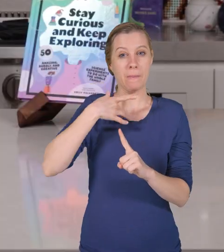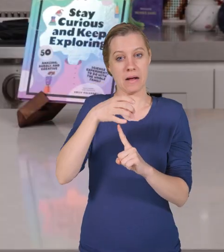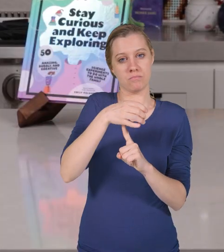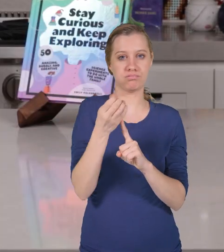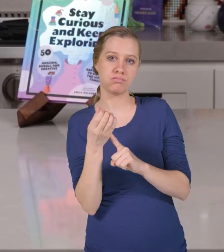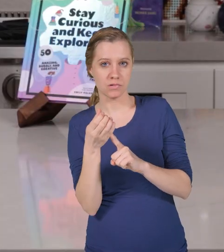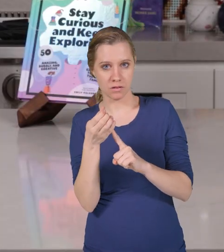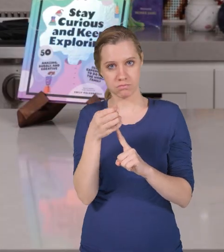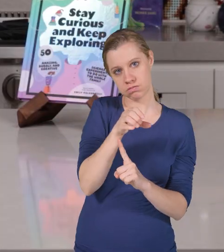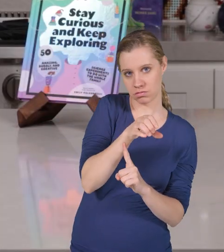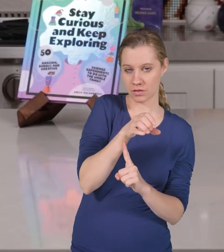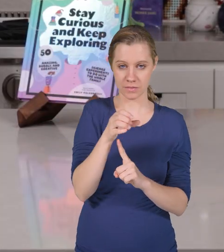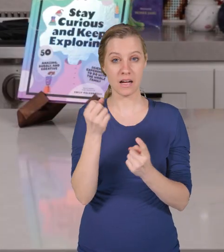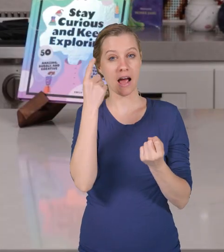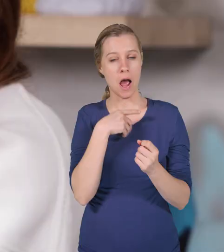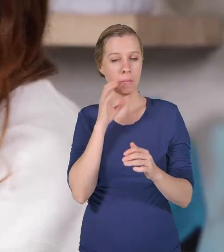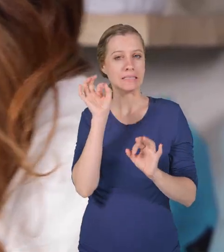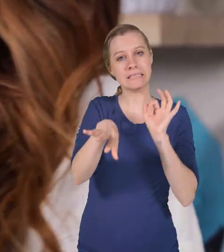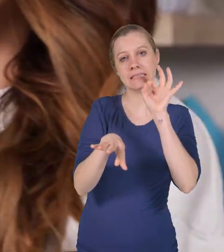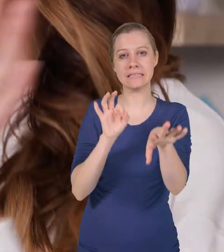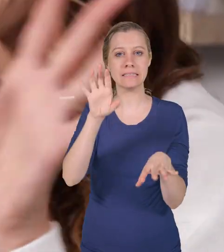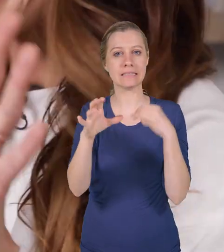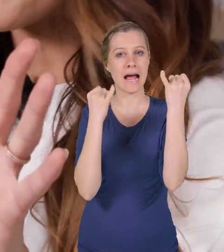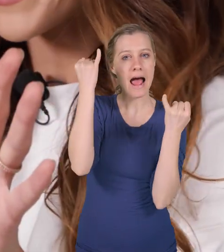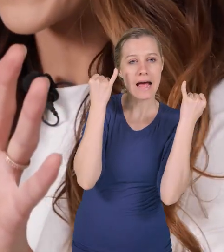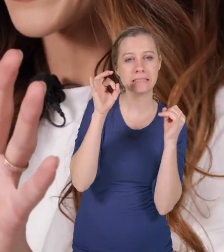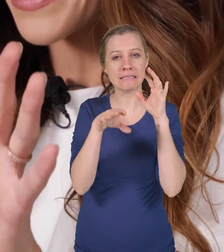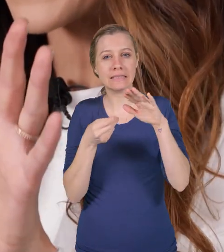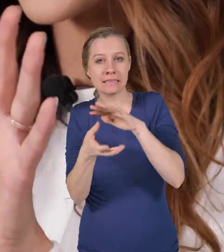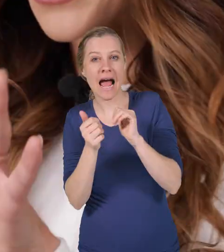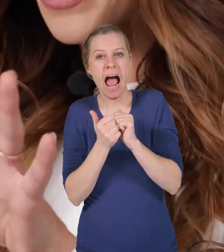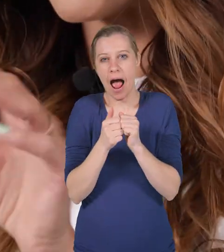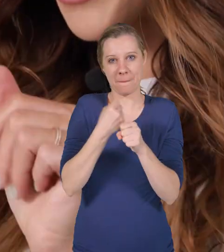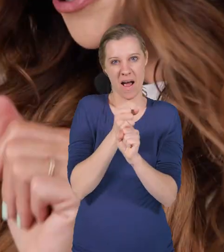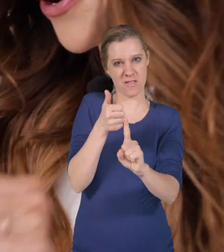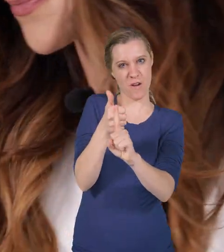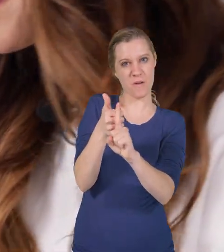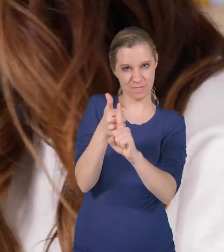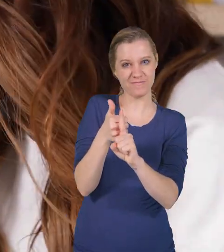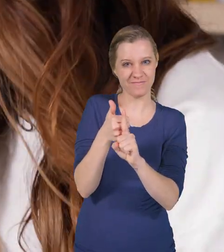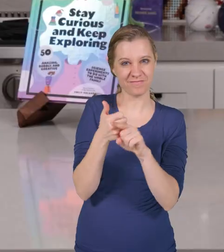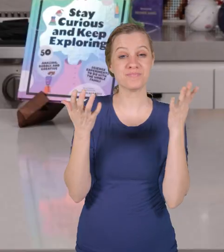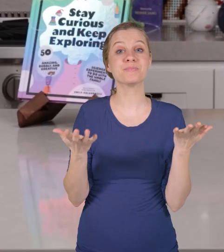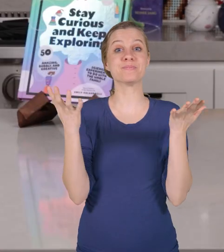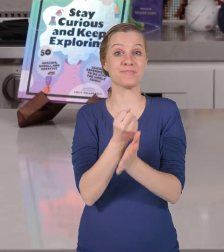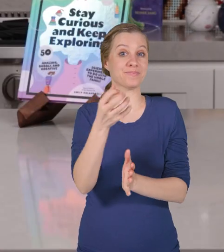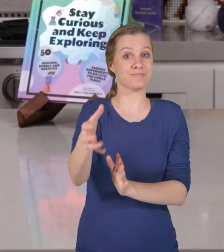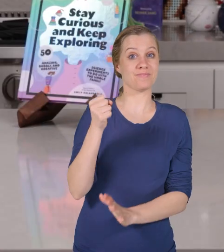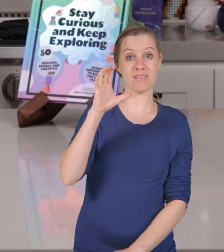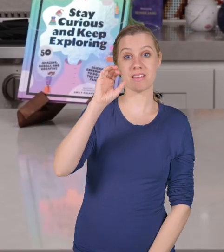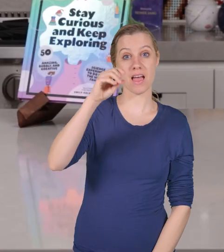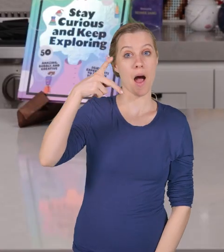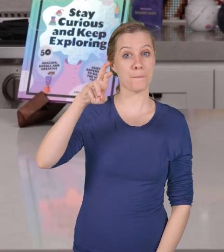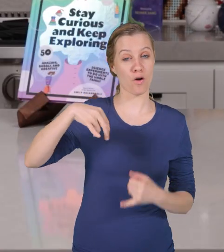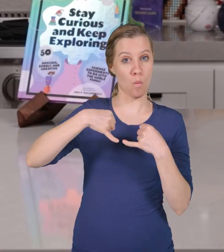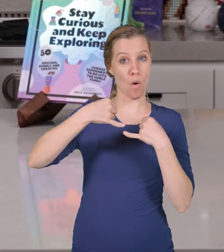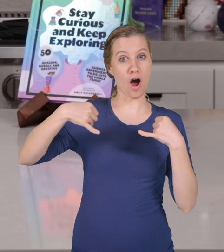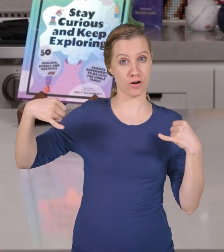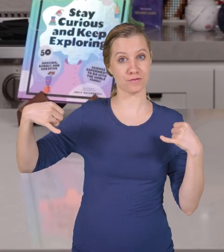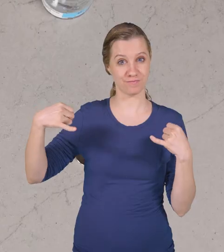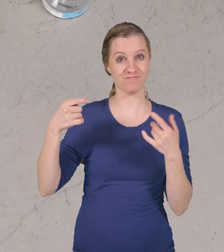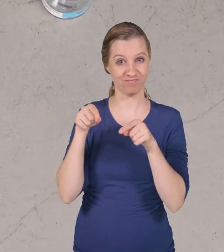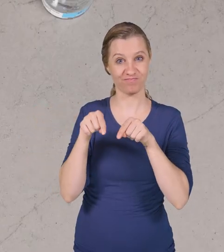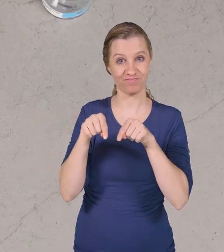battery, and it tends to fall off a bunch, but I'll give you all the tips I can and then you can make your own. So go ahead and get